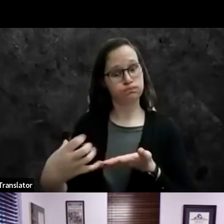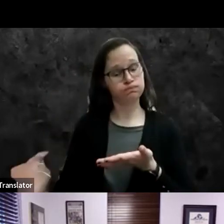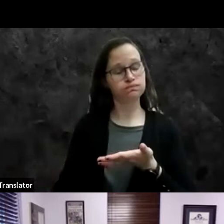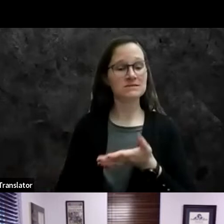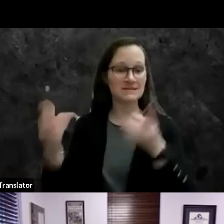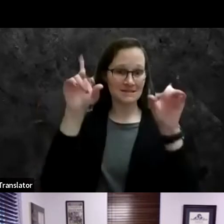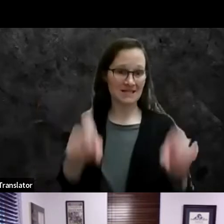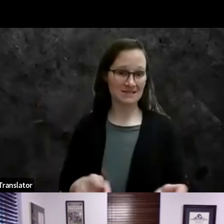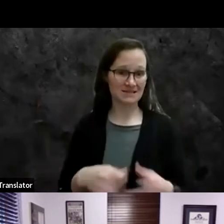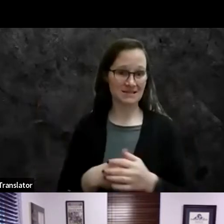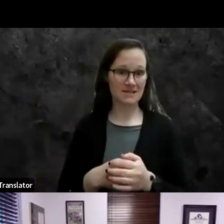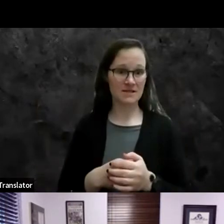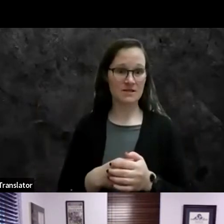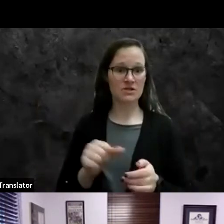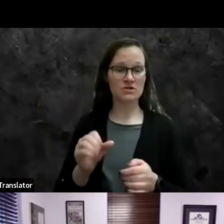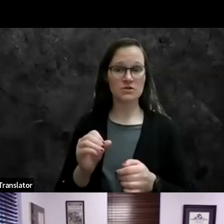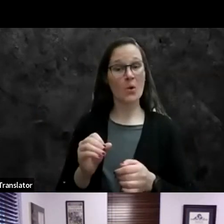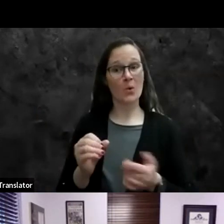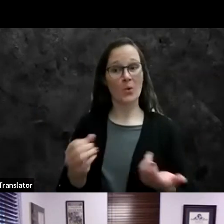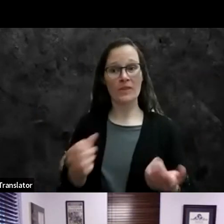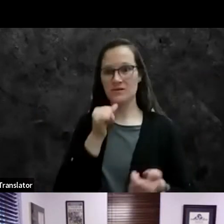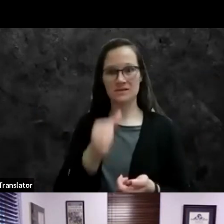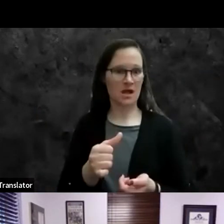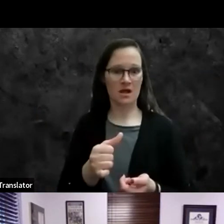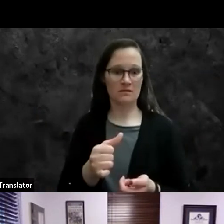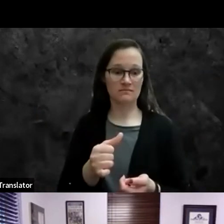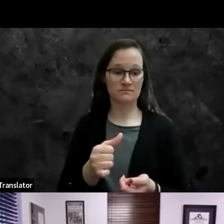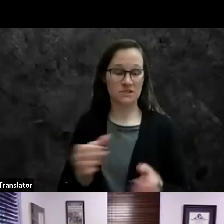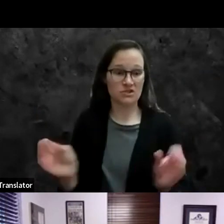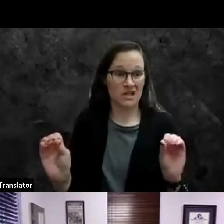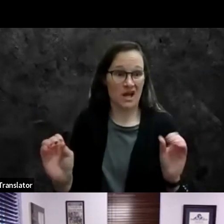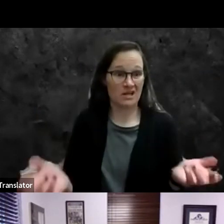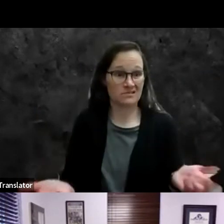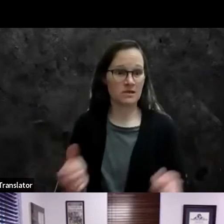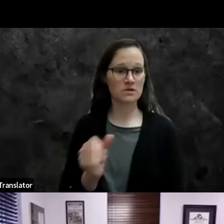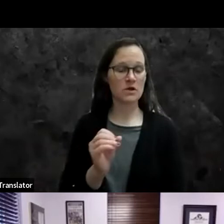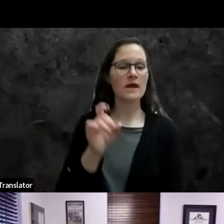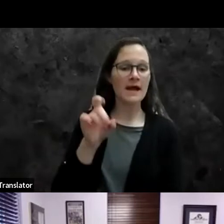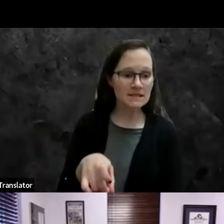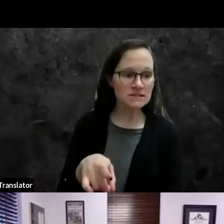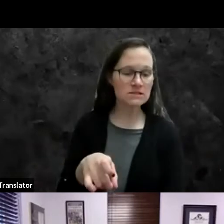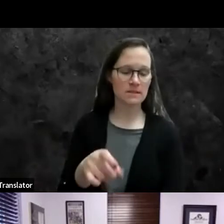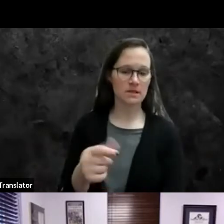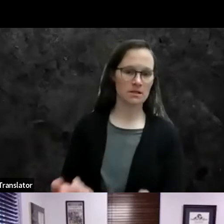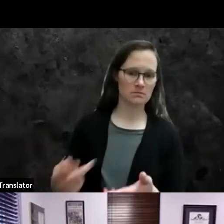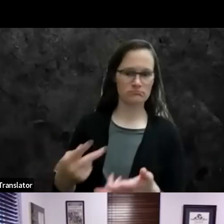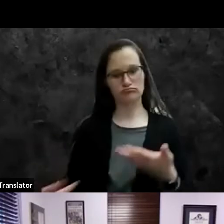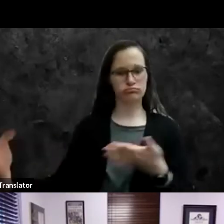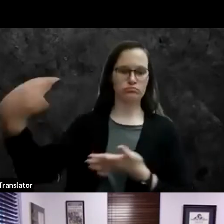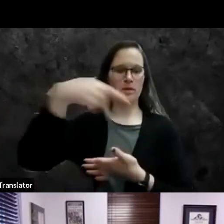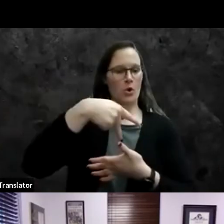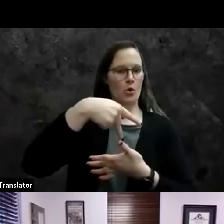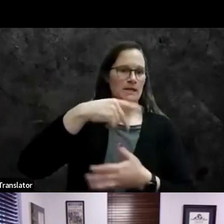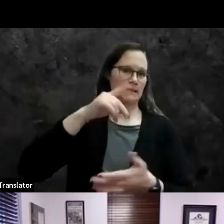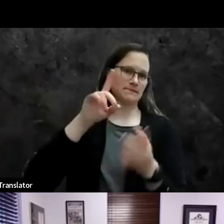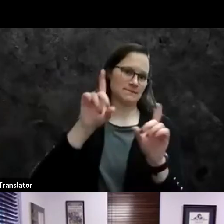lines. So the priority has to be testing symptomatic people, and then it has to be testing the people who are most likely to be infected, who remain